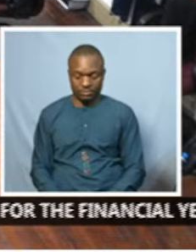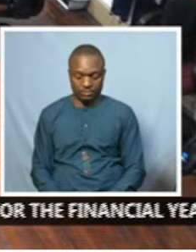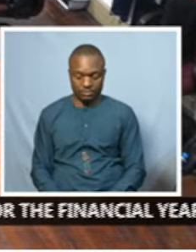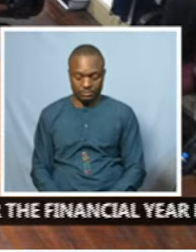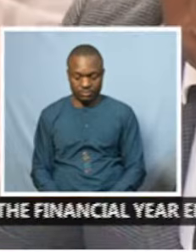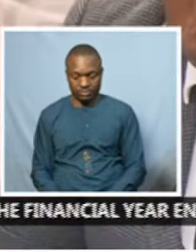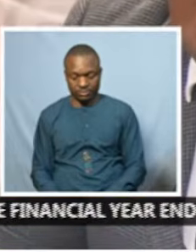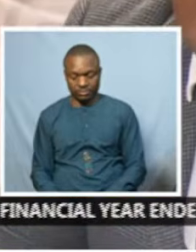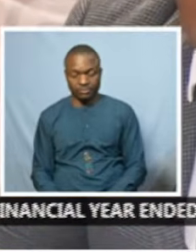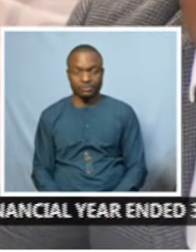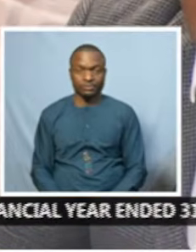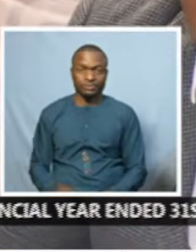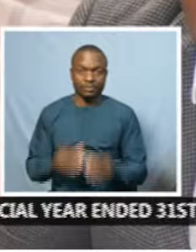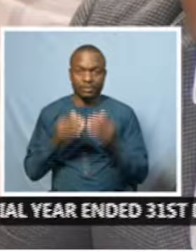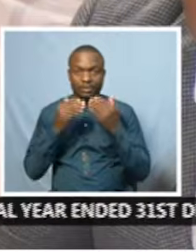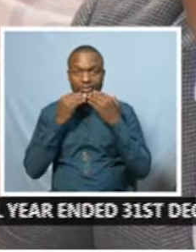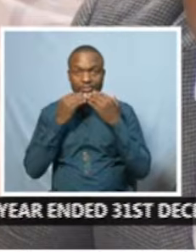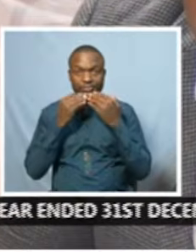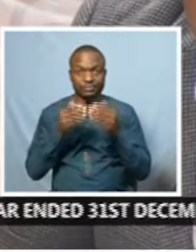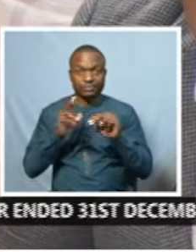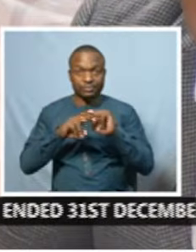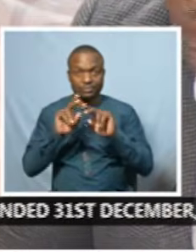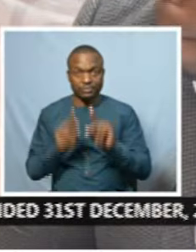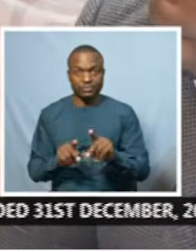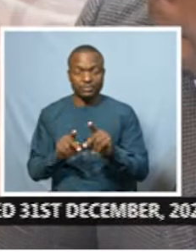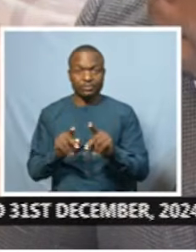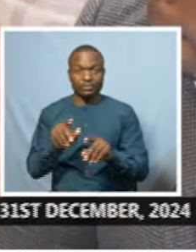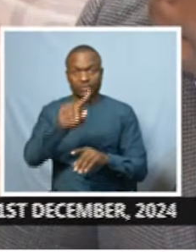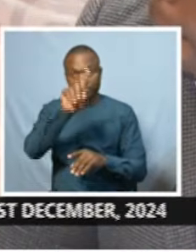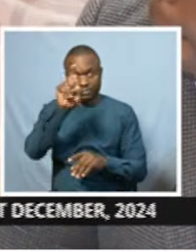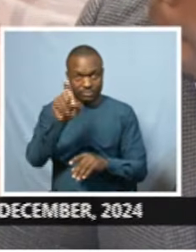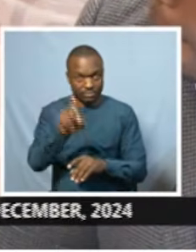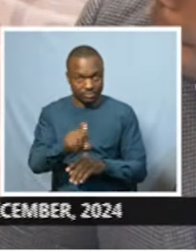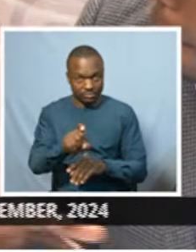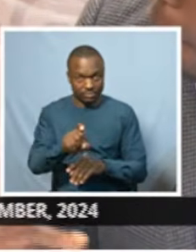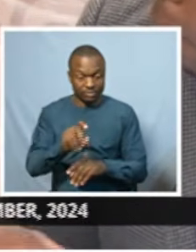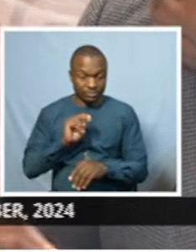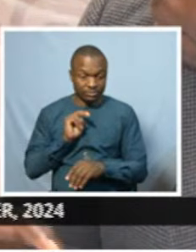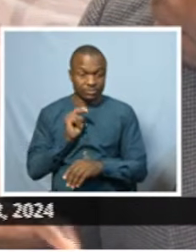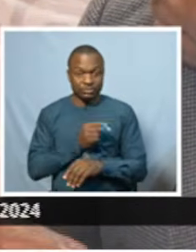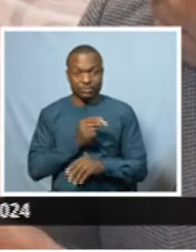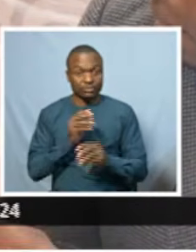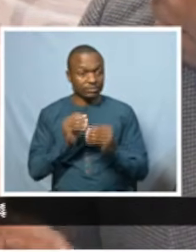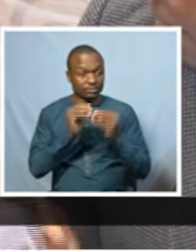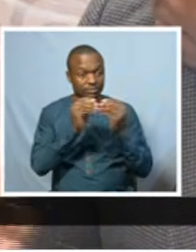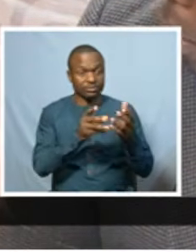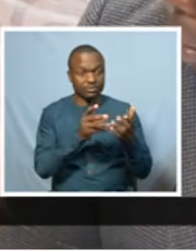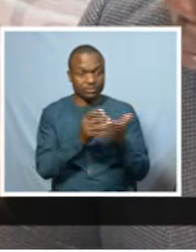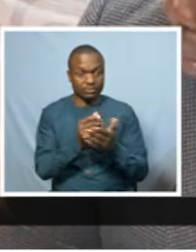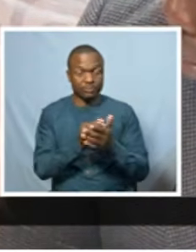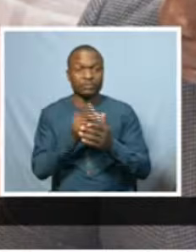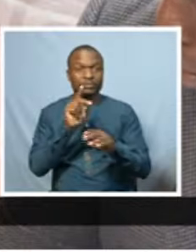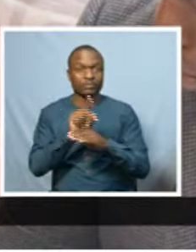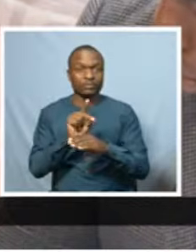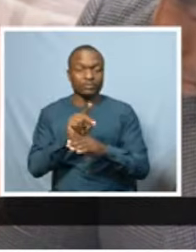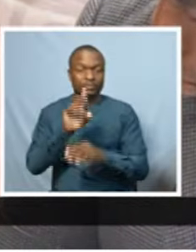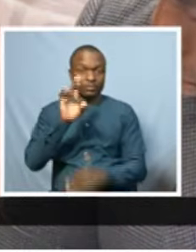Thank you, Chair, for that question. Actually, we had committed funds to this project, the same